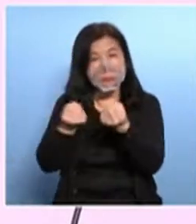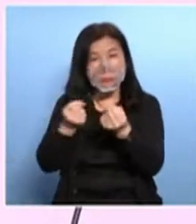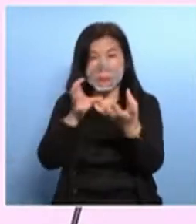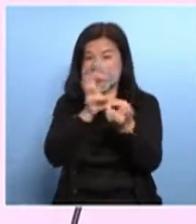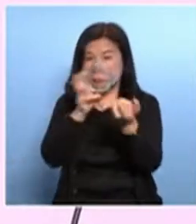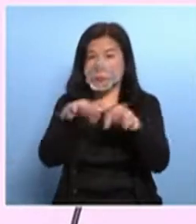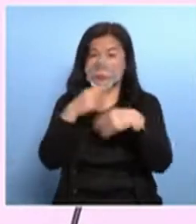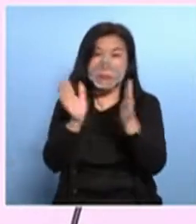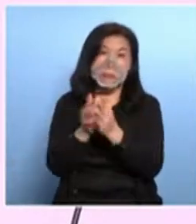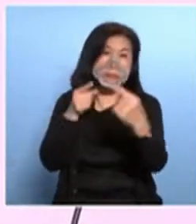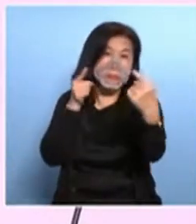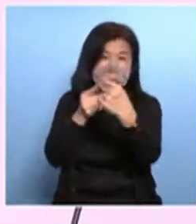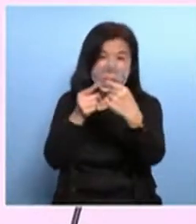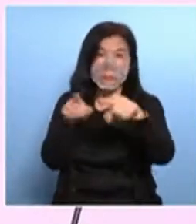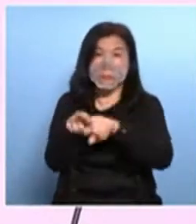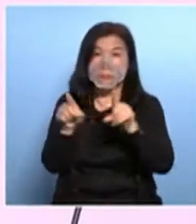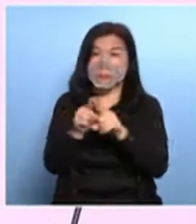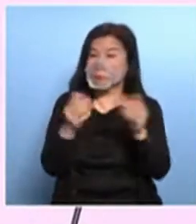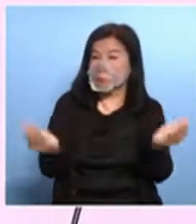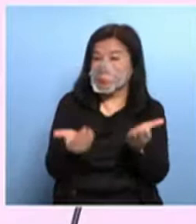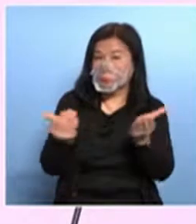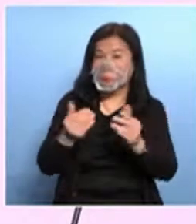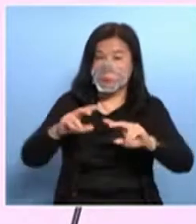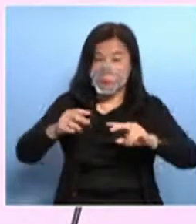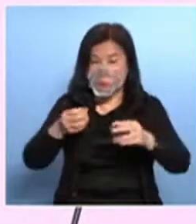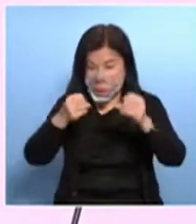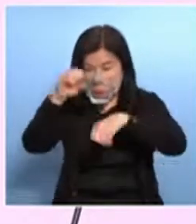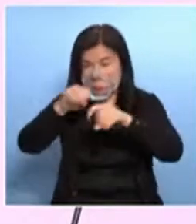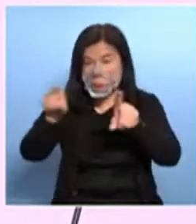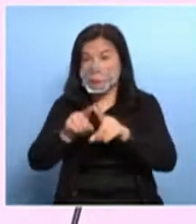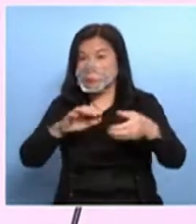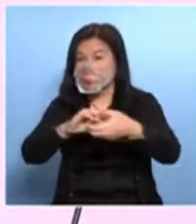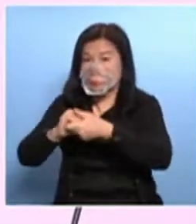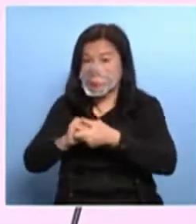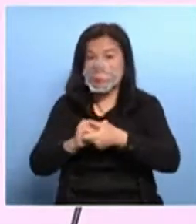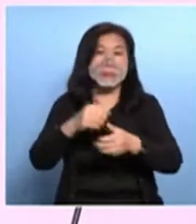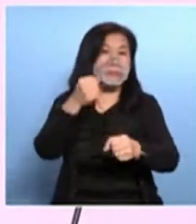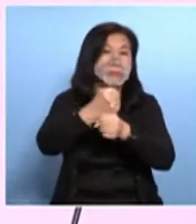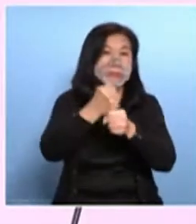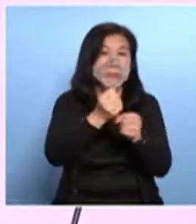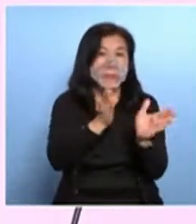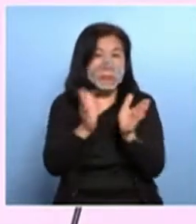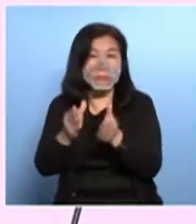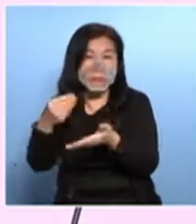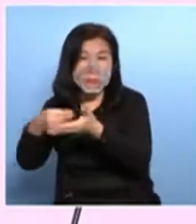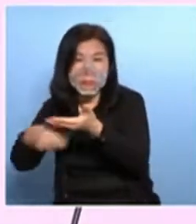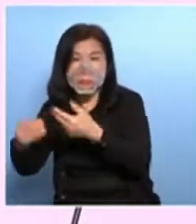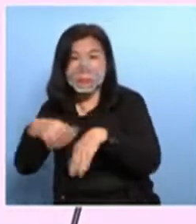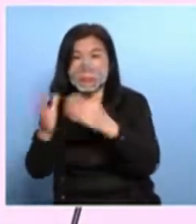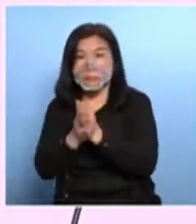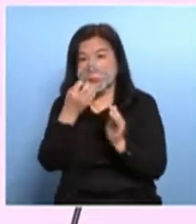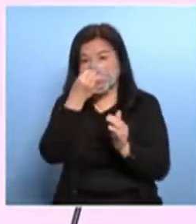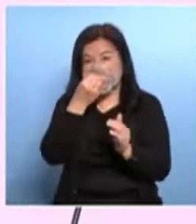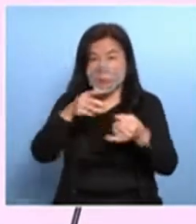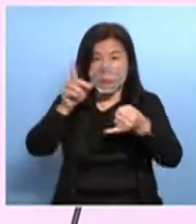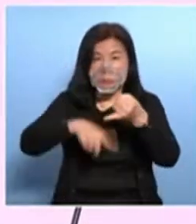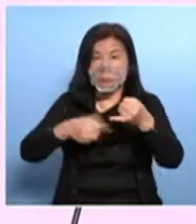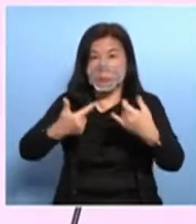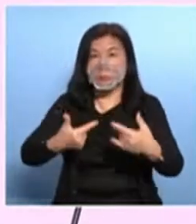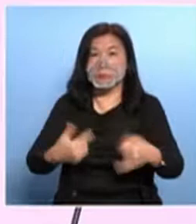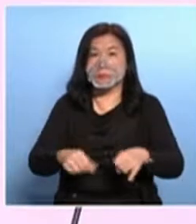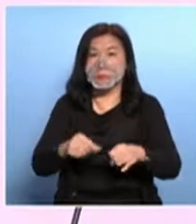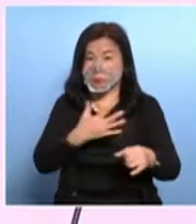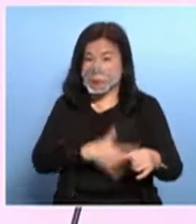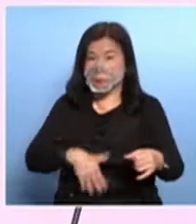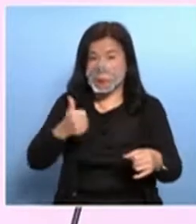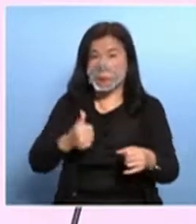Our aim is to promote multi-faceted collaboration in scientific research and development of industries, develop Hong Kong